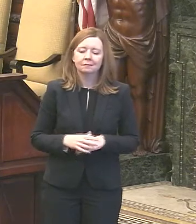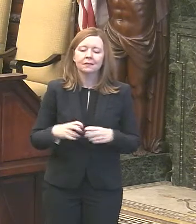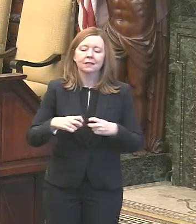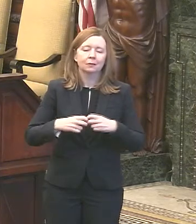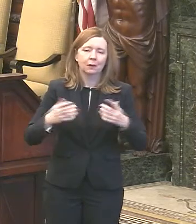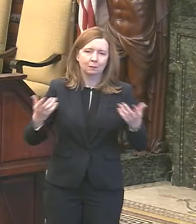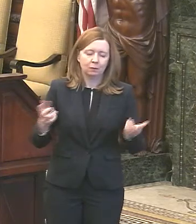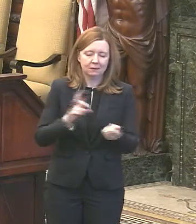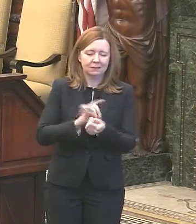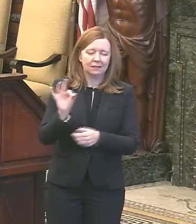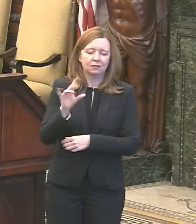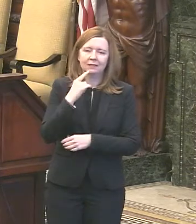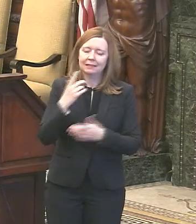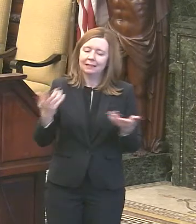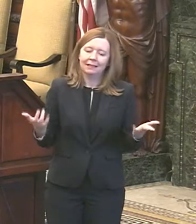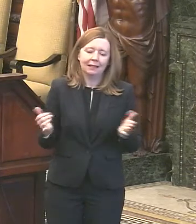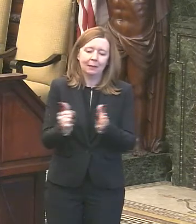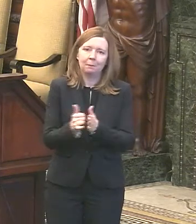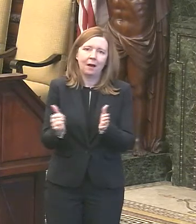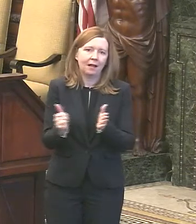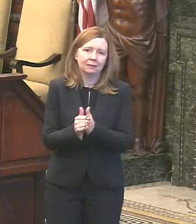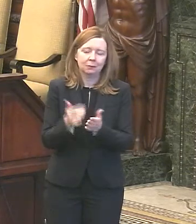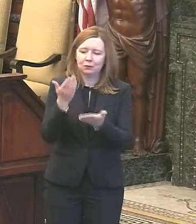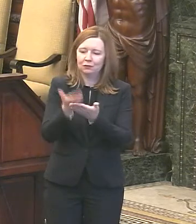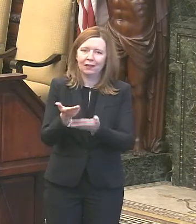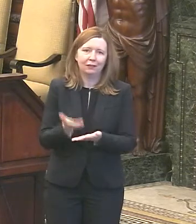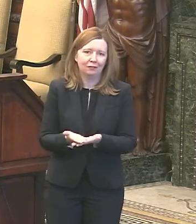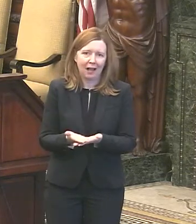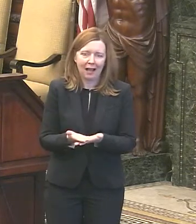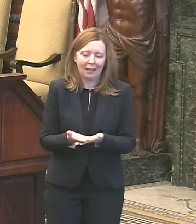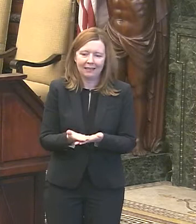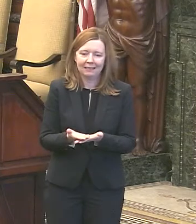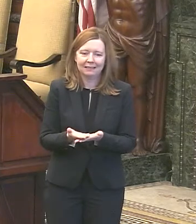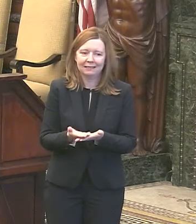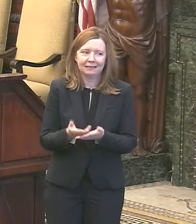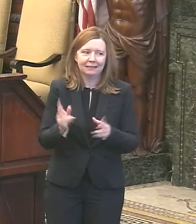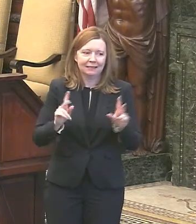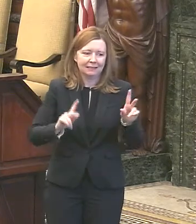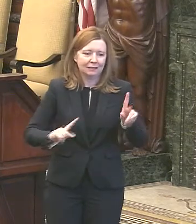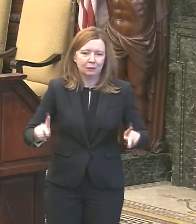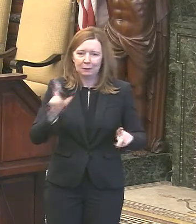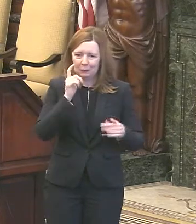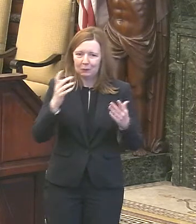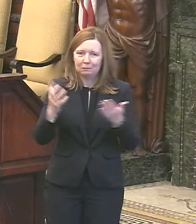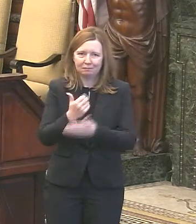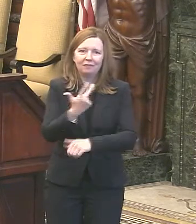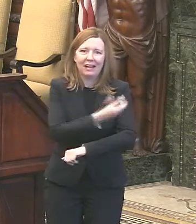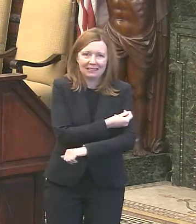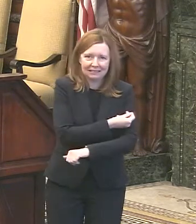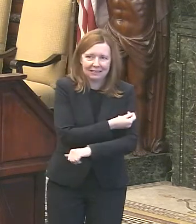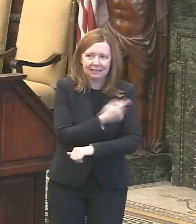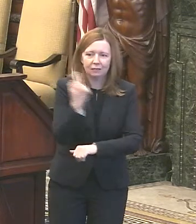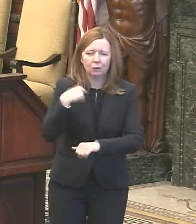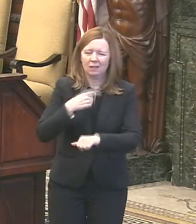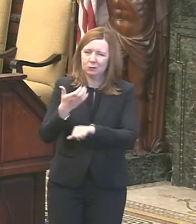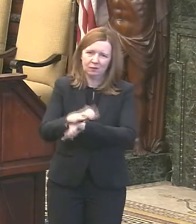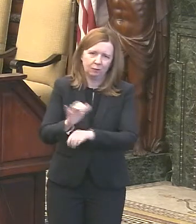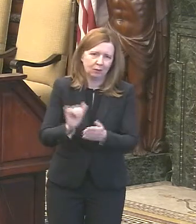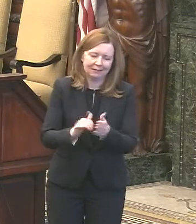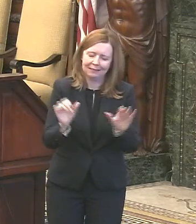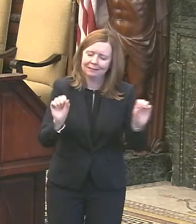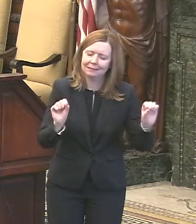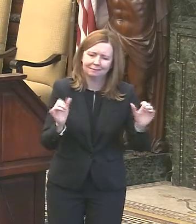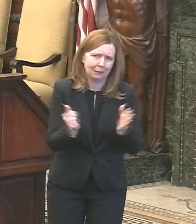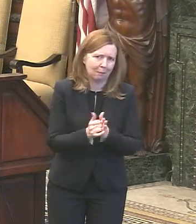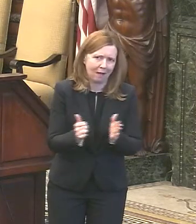is that it's really impossible to verify, for them to verify that people have in fact been vaccinated, or for us to enforce that,